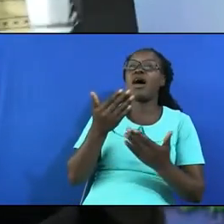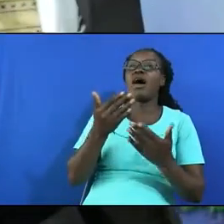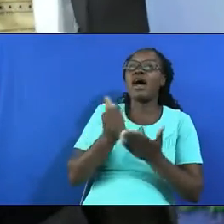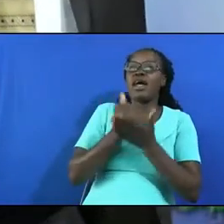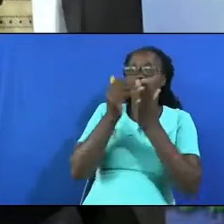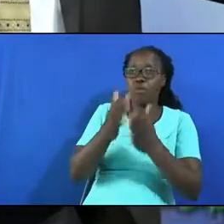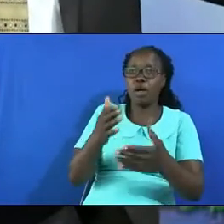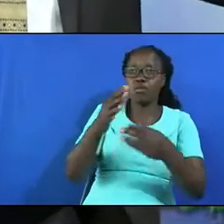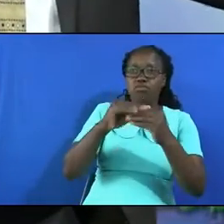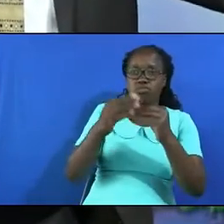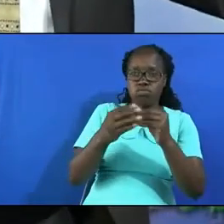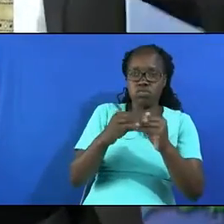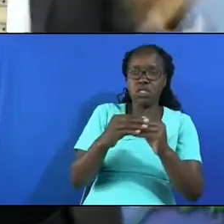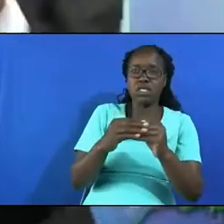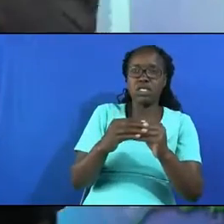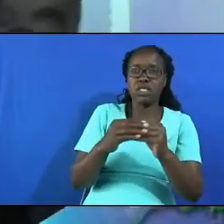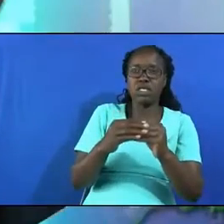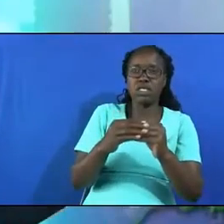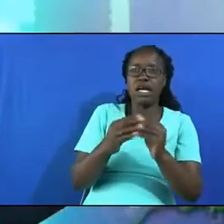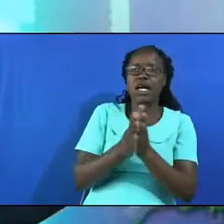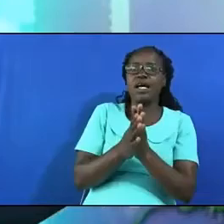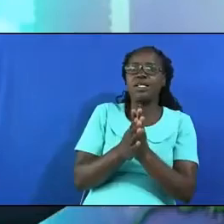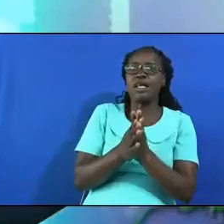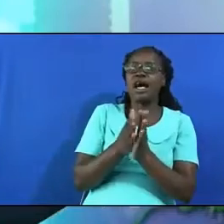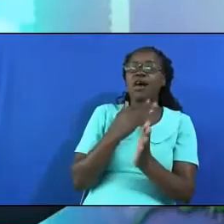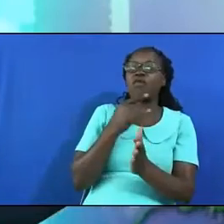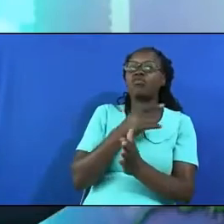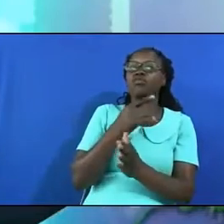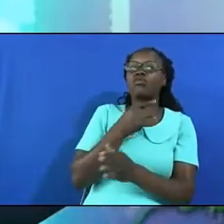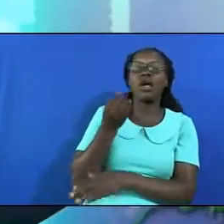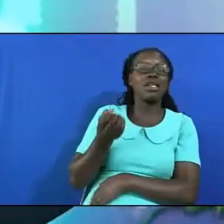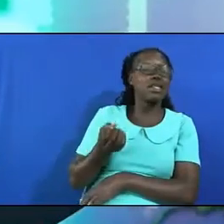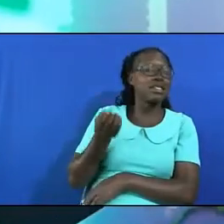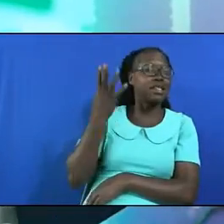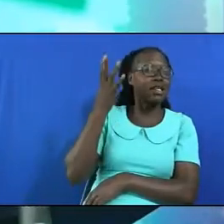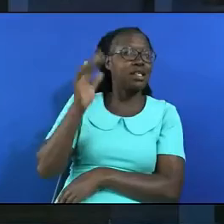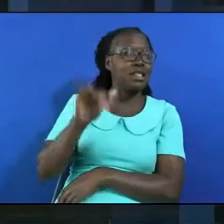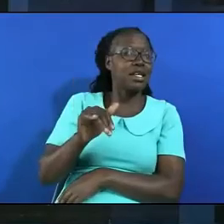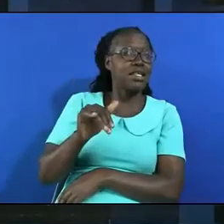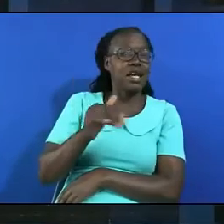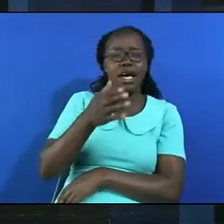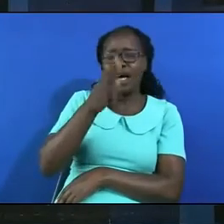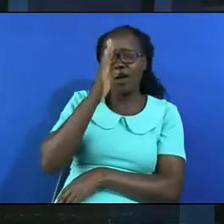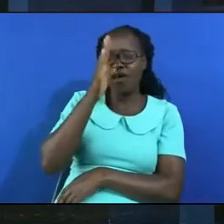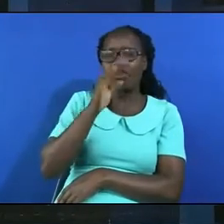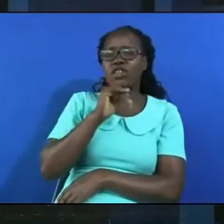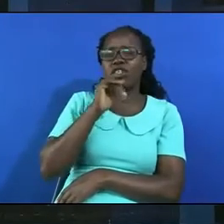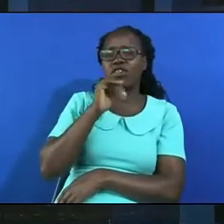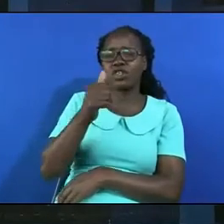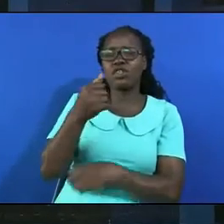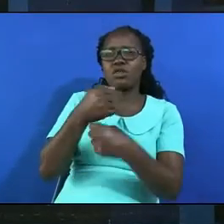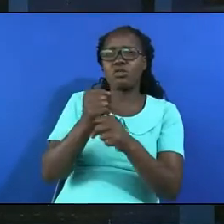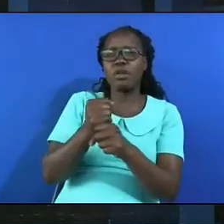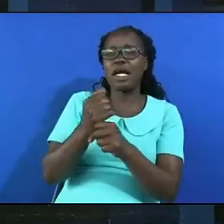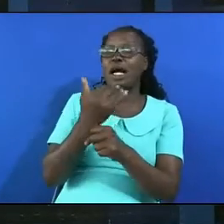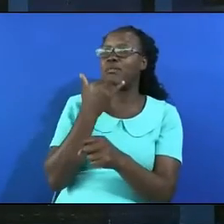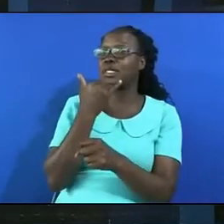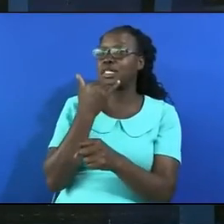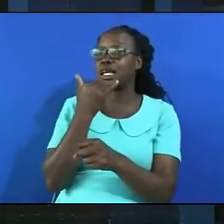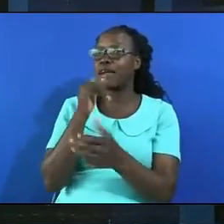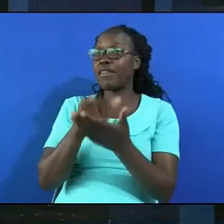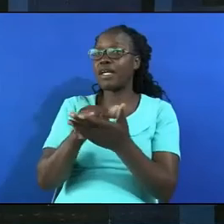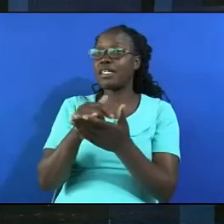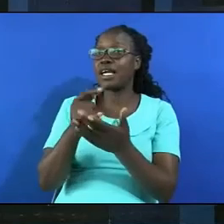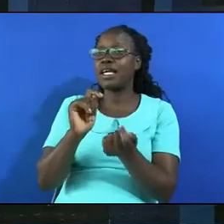was created. I want you to understand that God did not make a mistake that